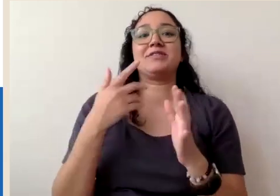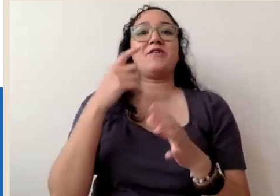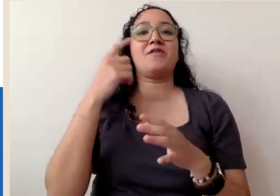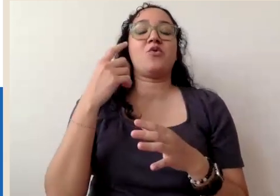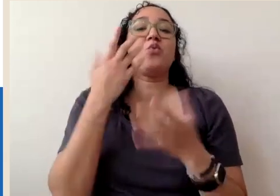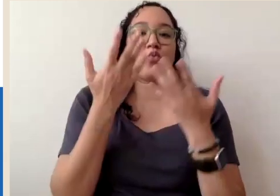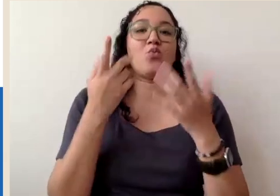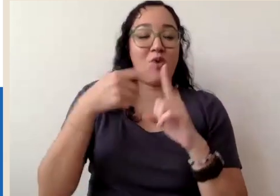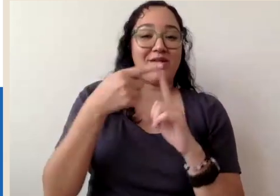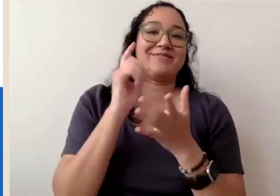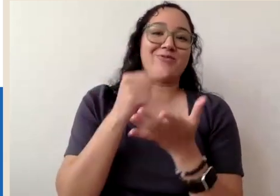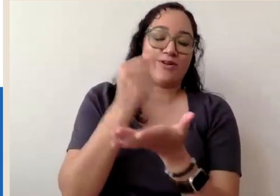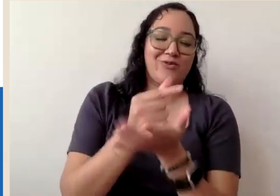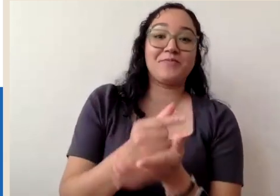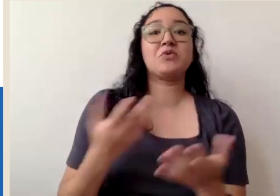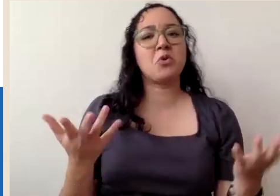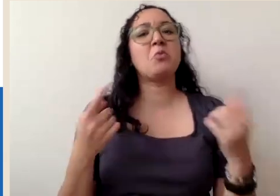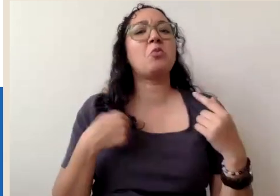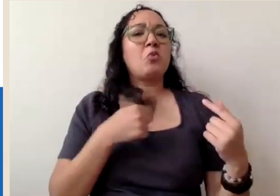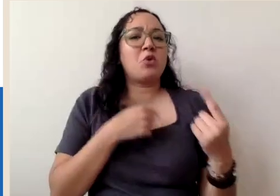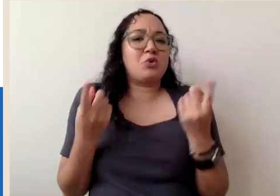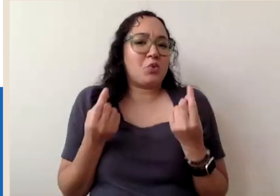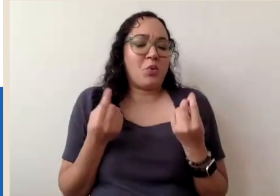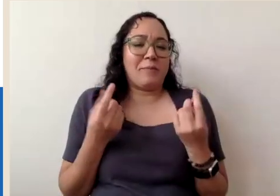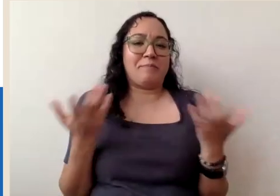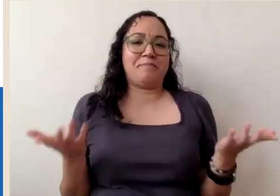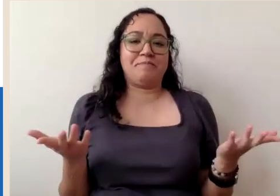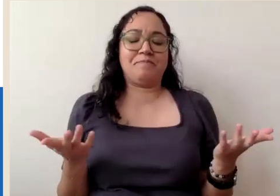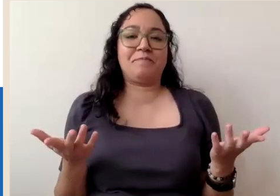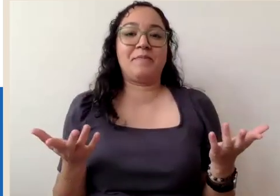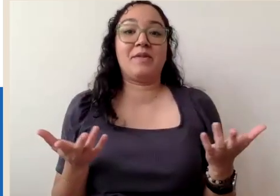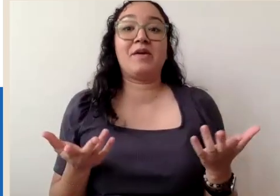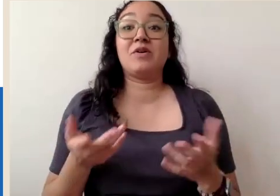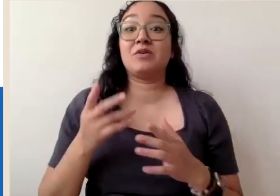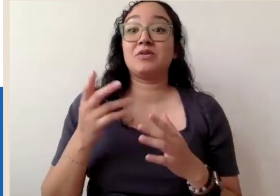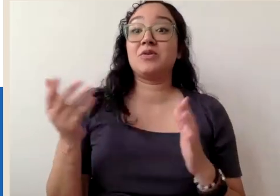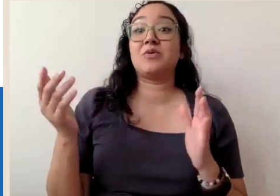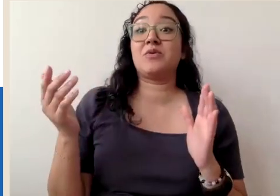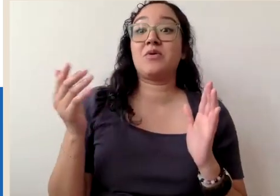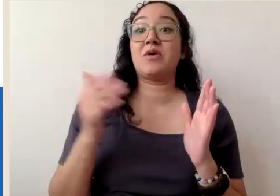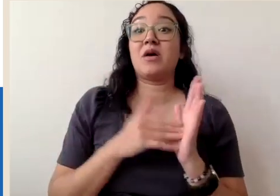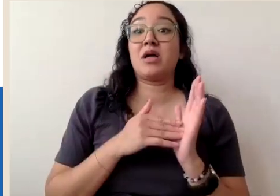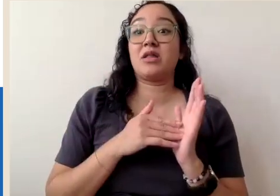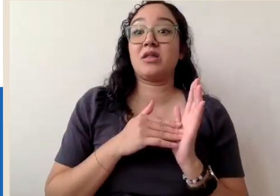go into what we do here. So in addition to making sure that